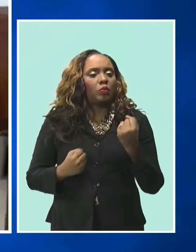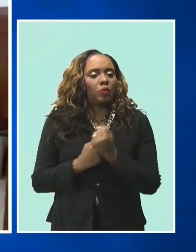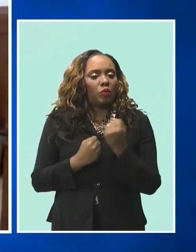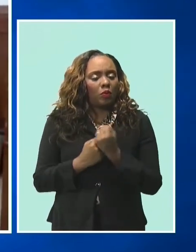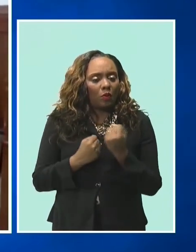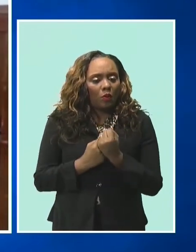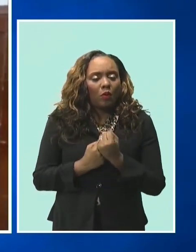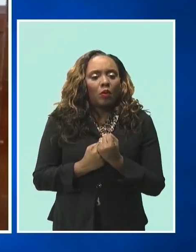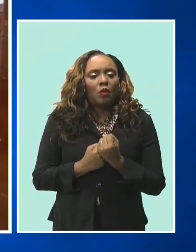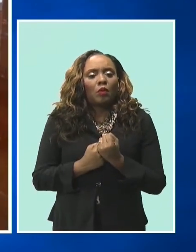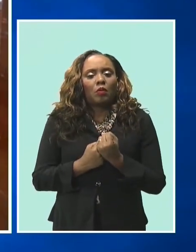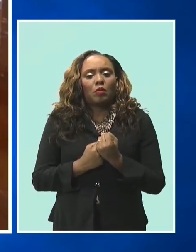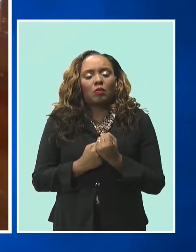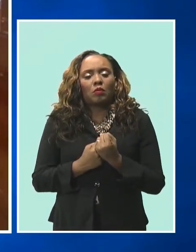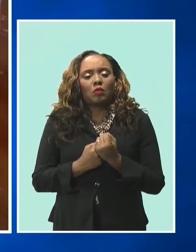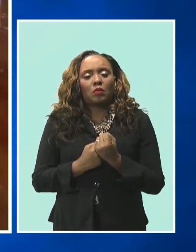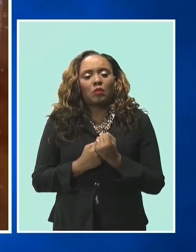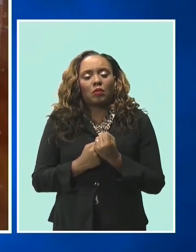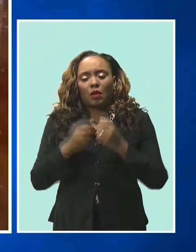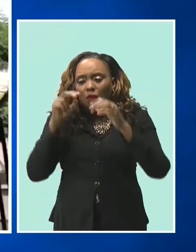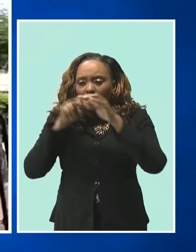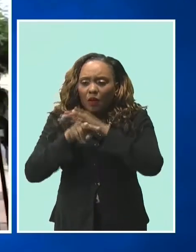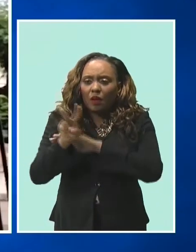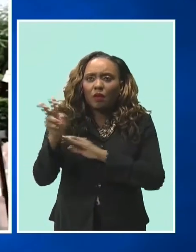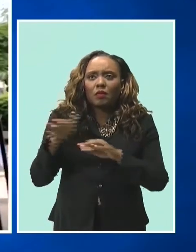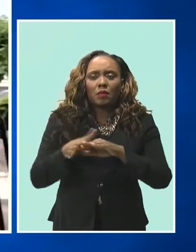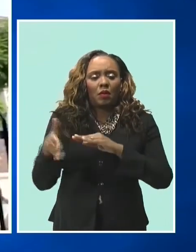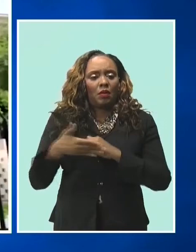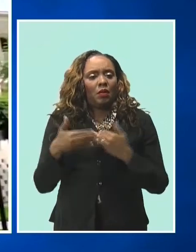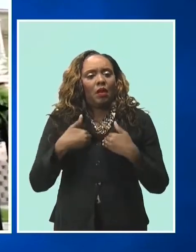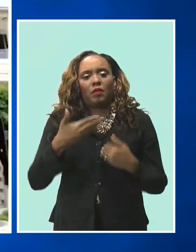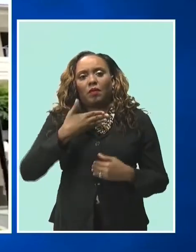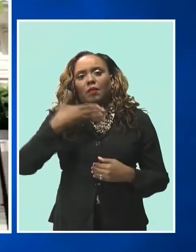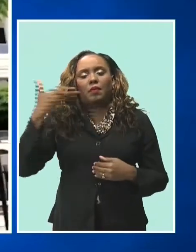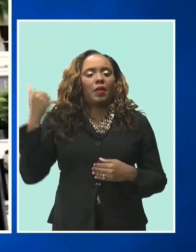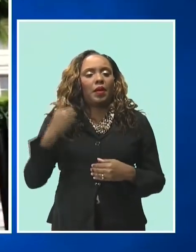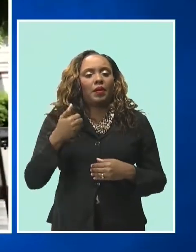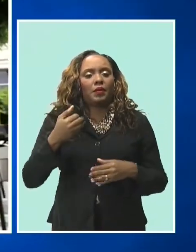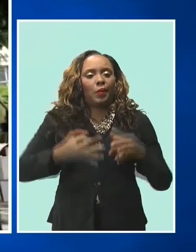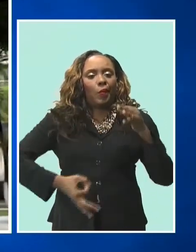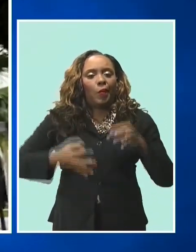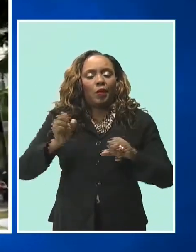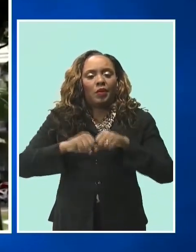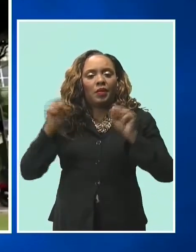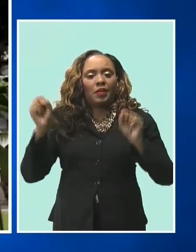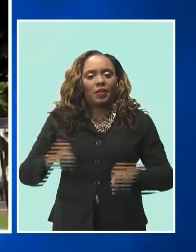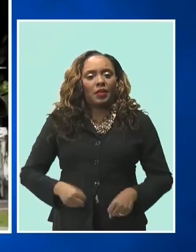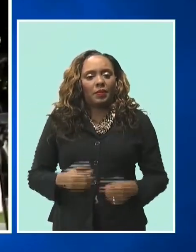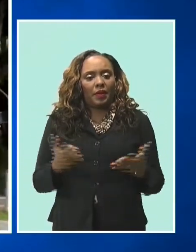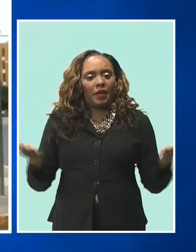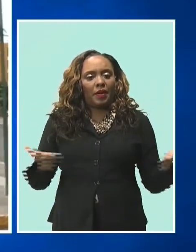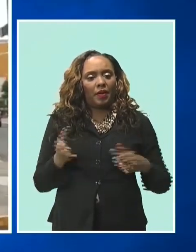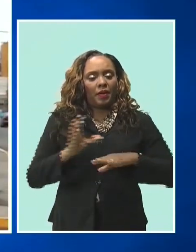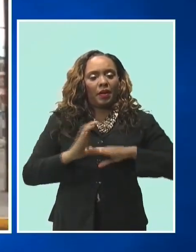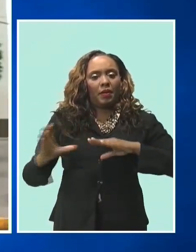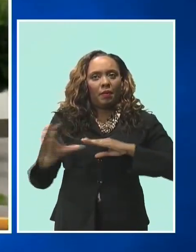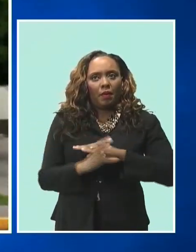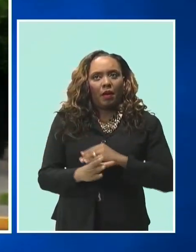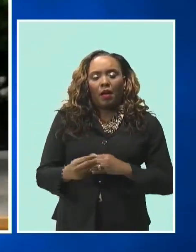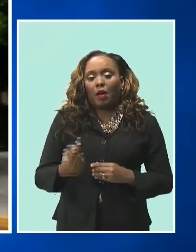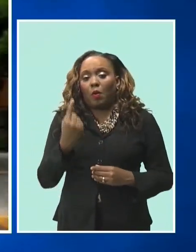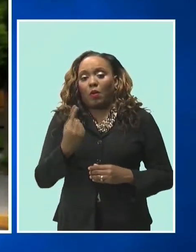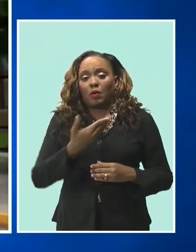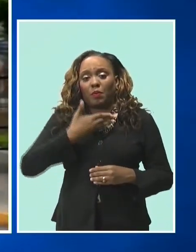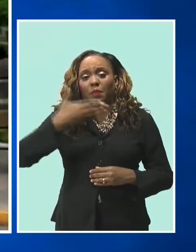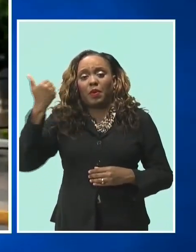Justice's vision for Jamaica to have the best court system in the Caribbean in 3 years and one of the best in the